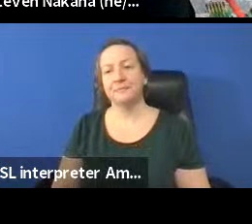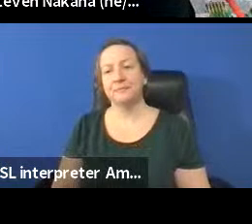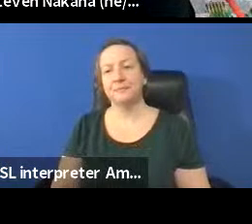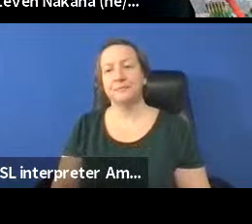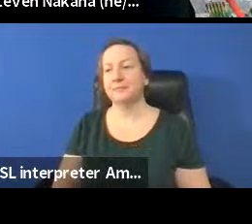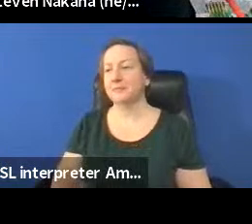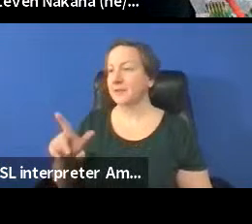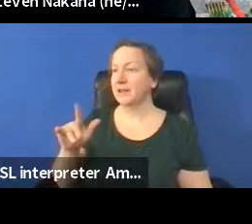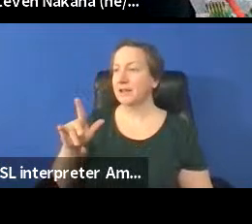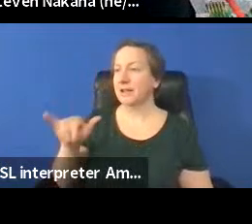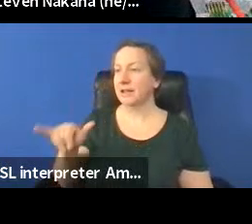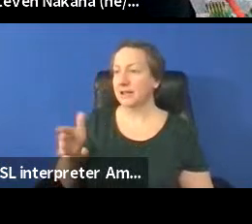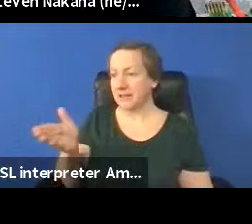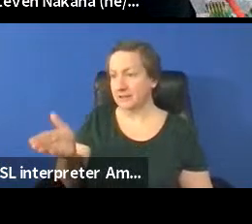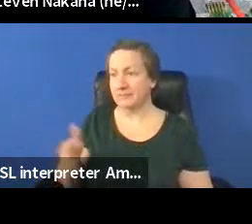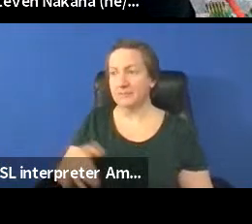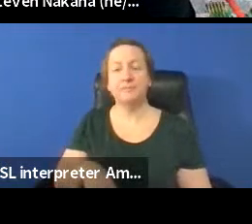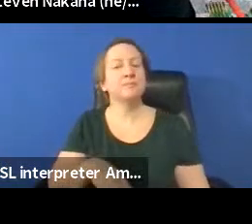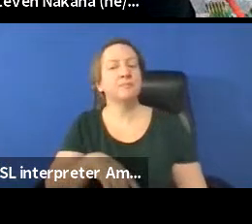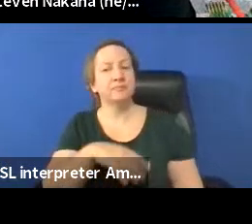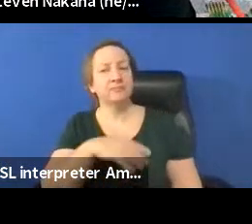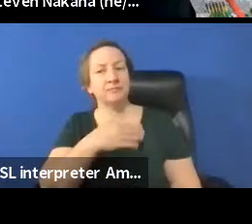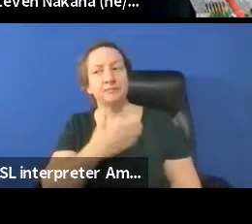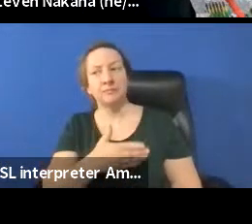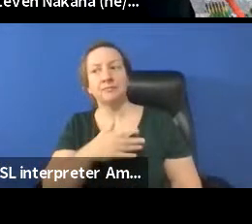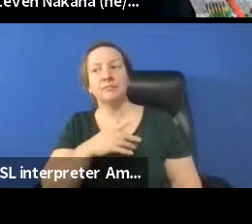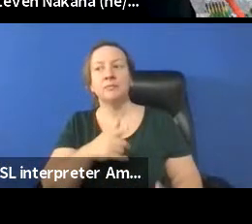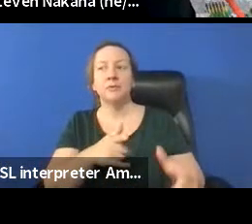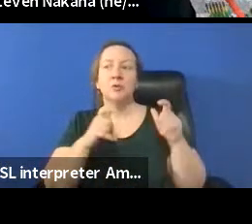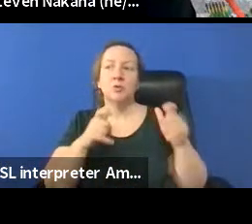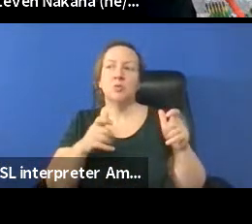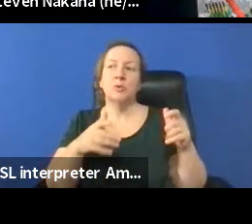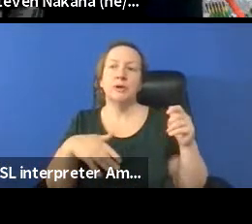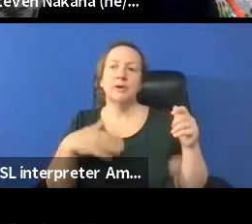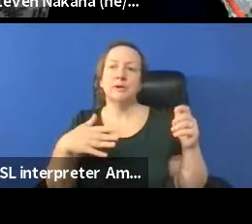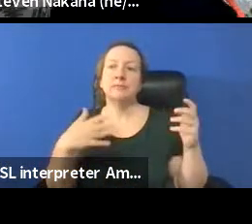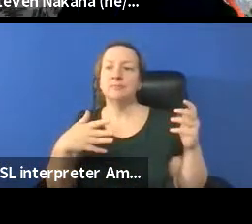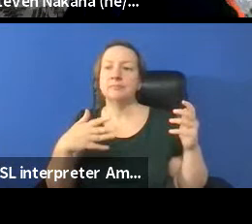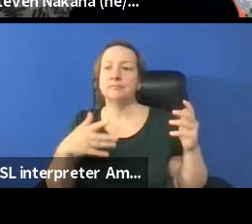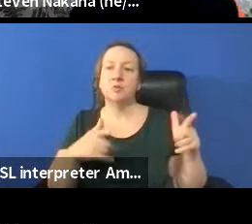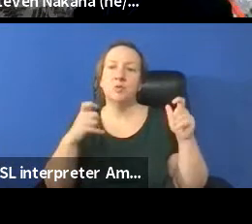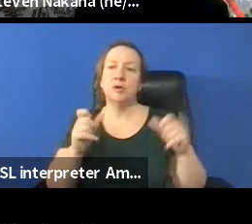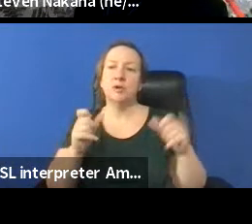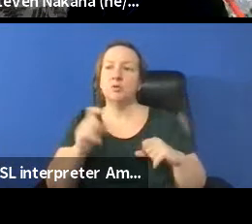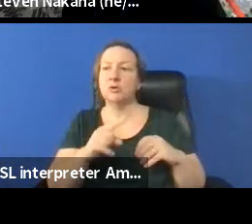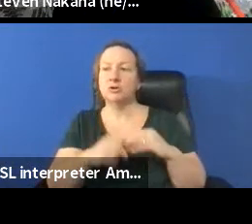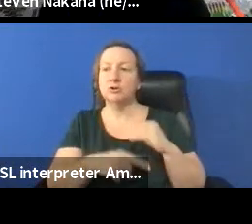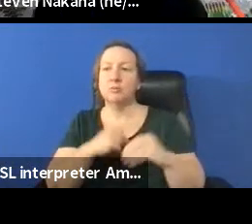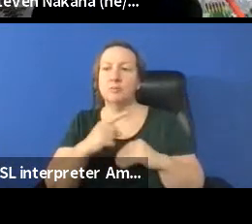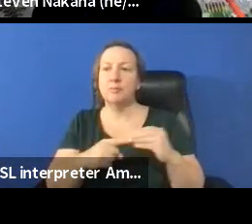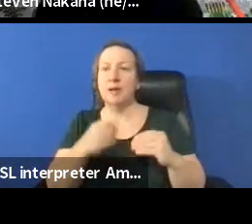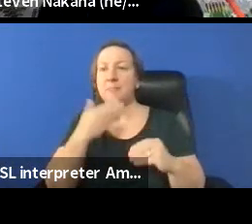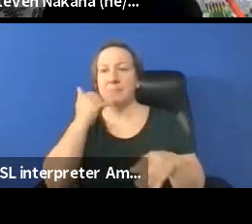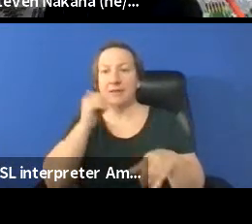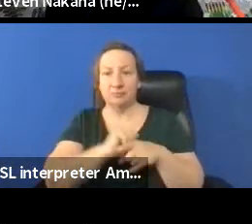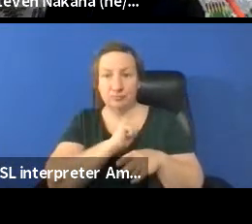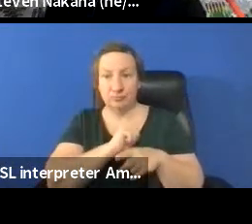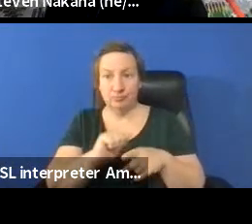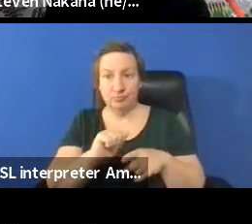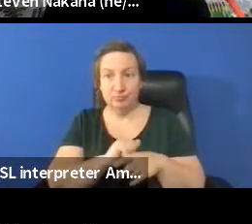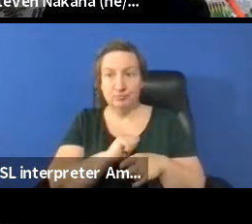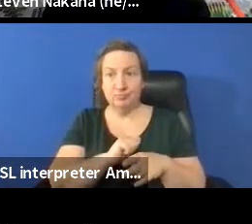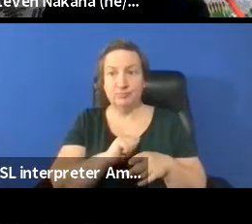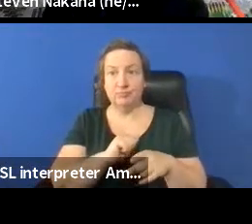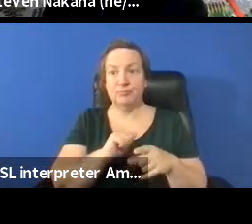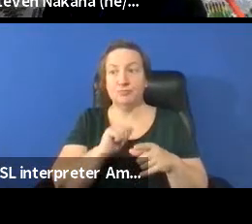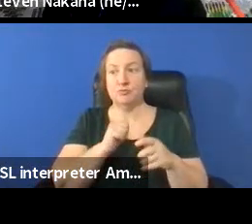Lily. Great, Lily. Just a quick question about the best practices thing